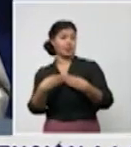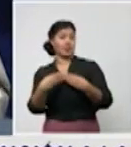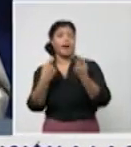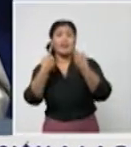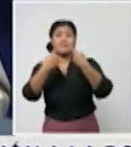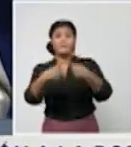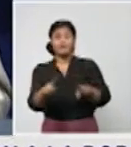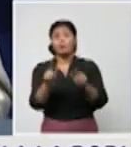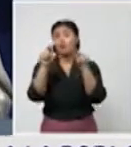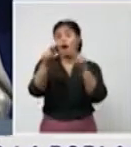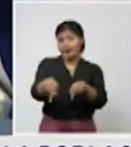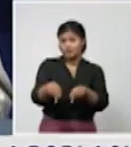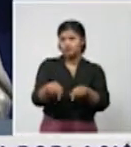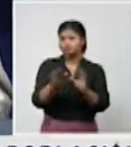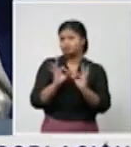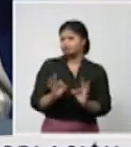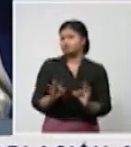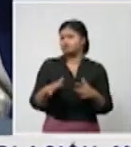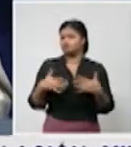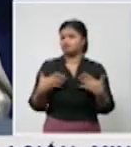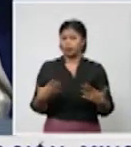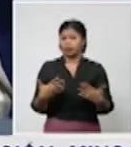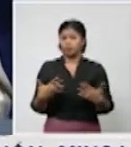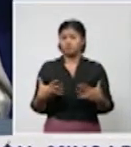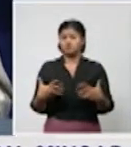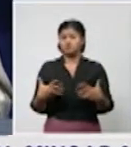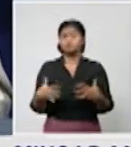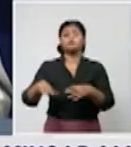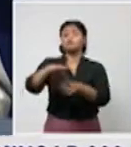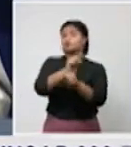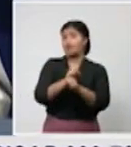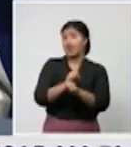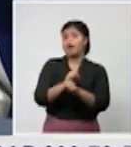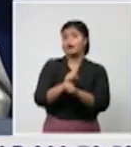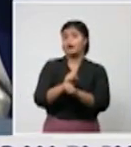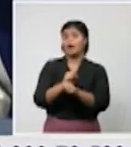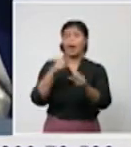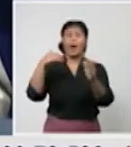3,389 to be more precise. At the Tropical Medicine Institute Pedro Coury,